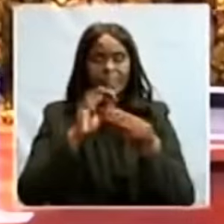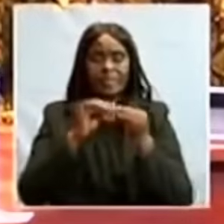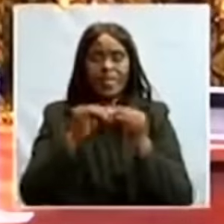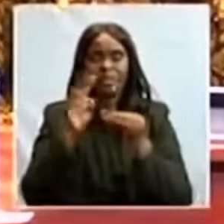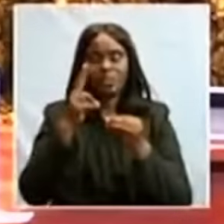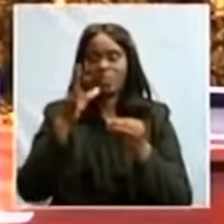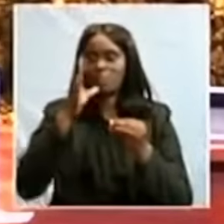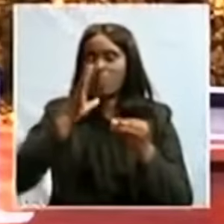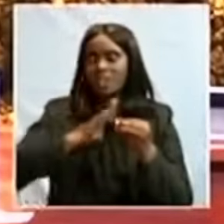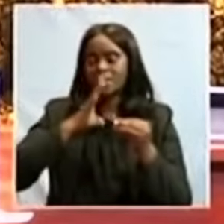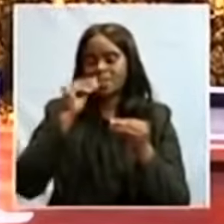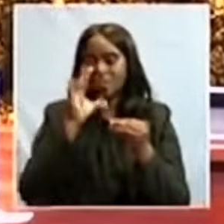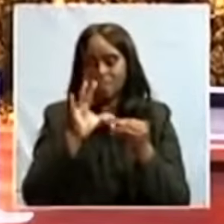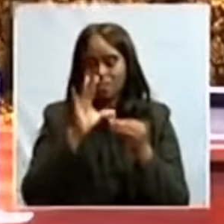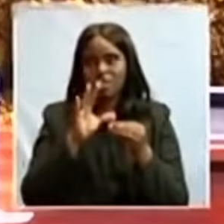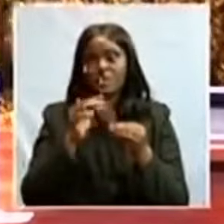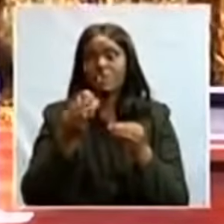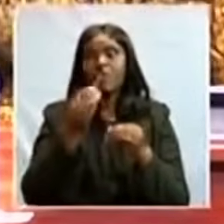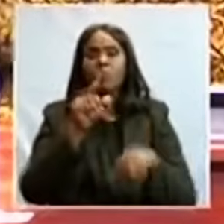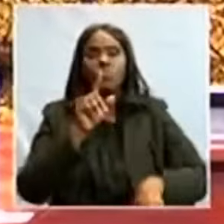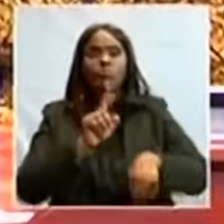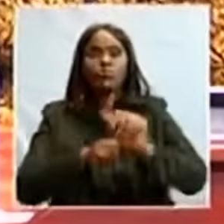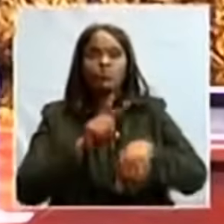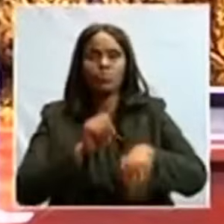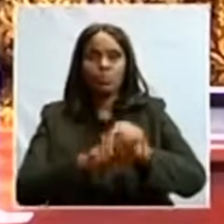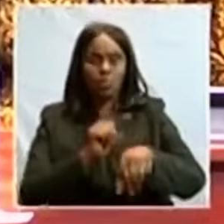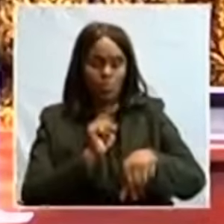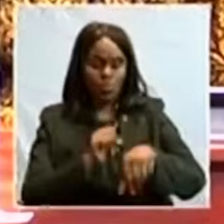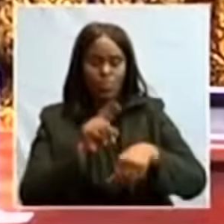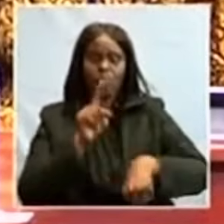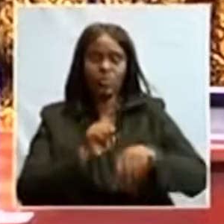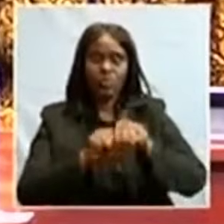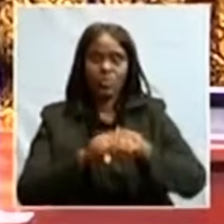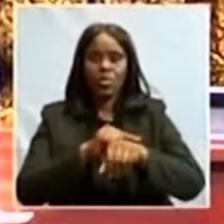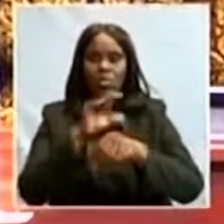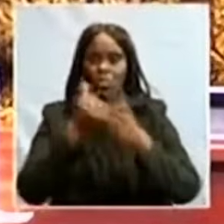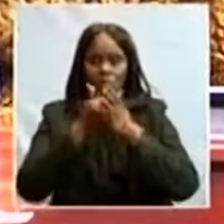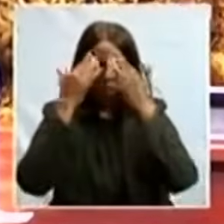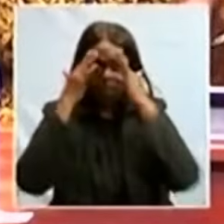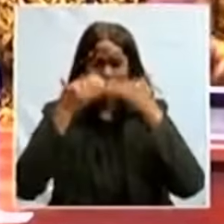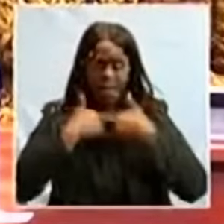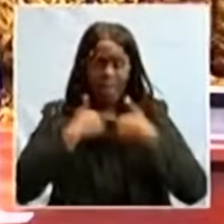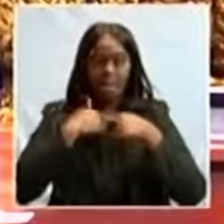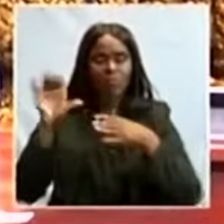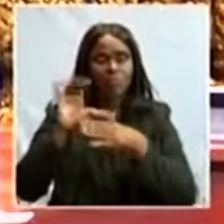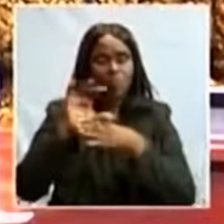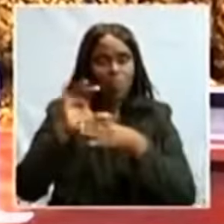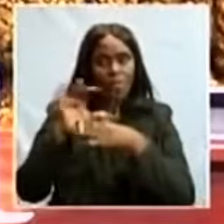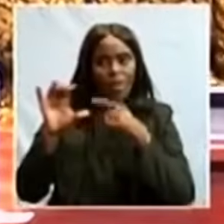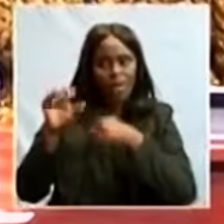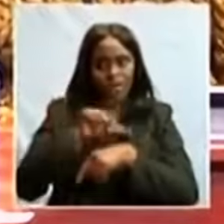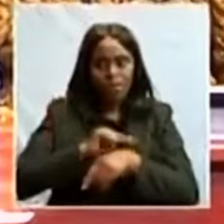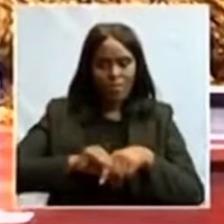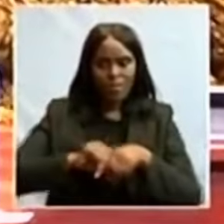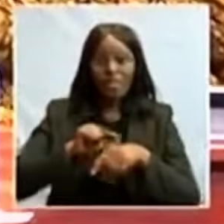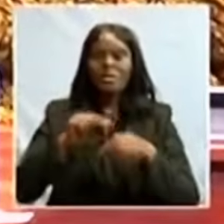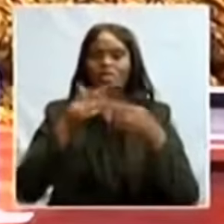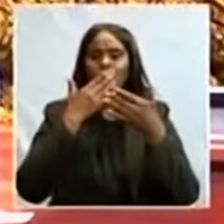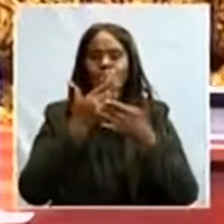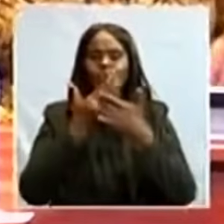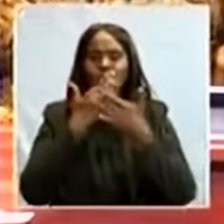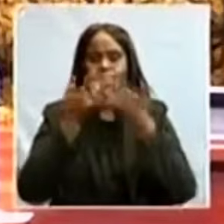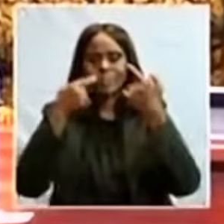Madam Speaker, football. We are also aware that the Copper Queens achieved notable